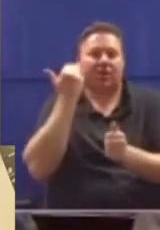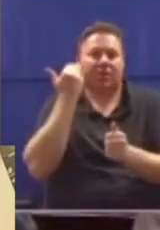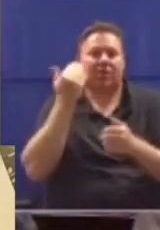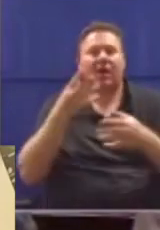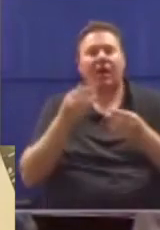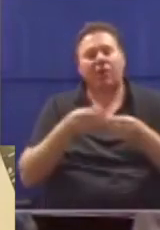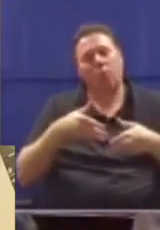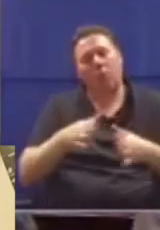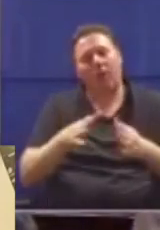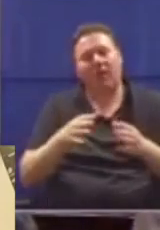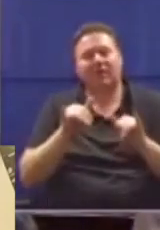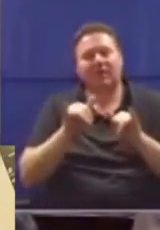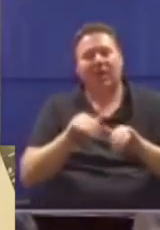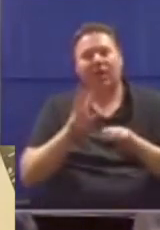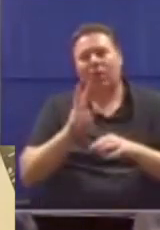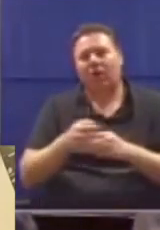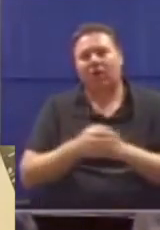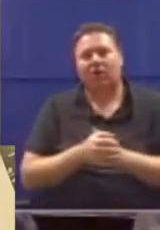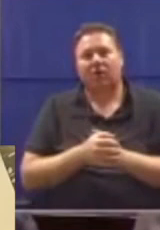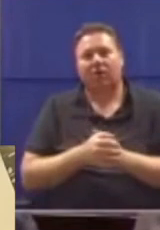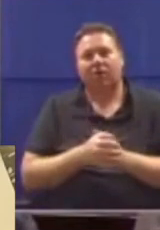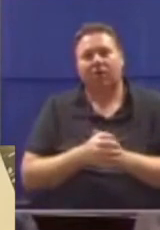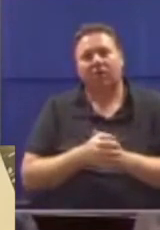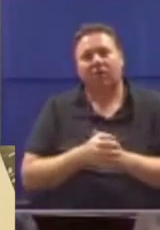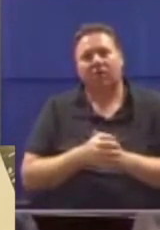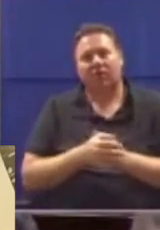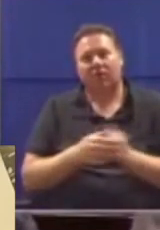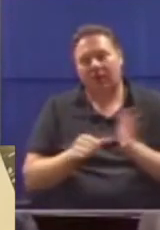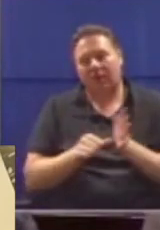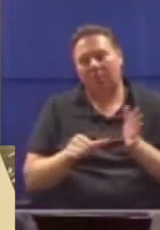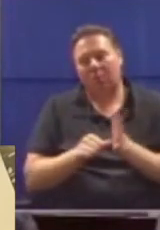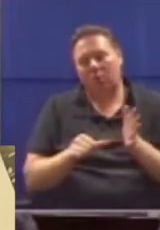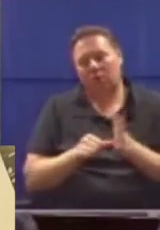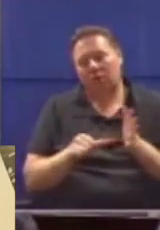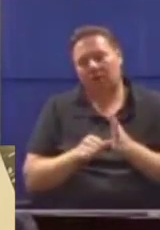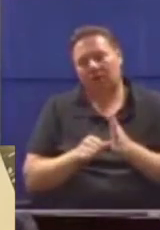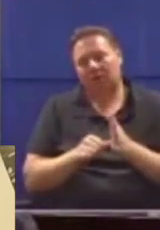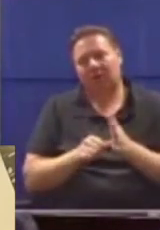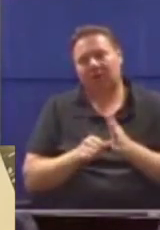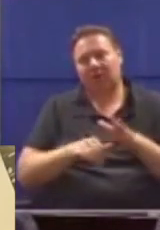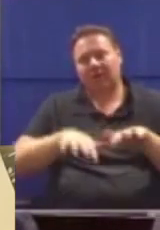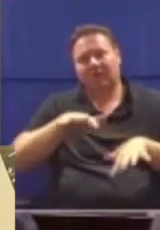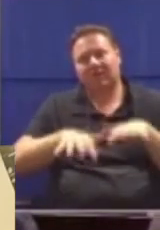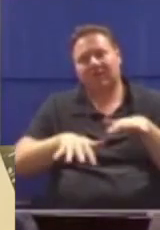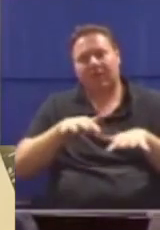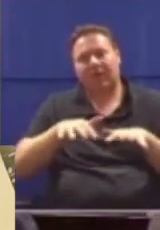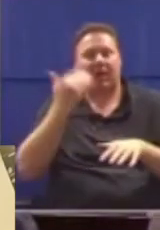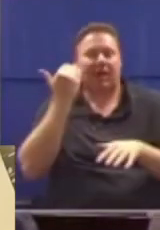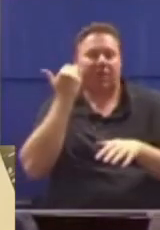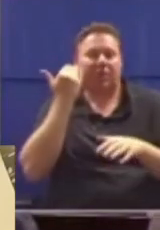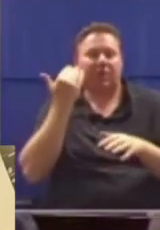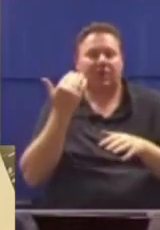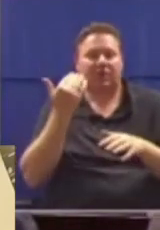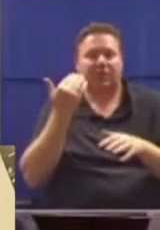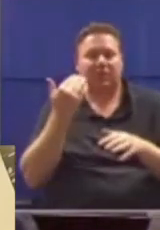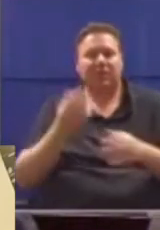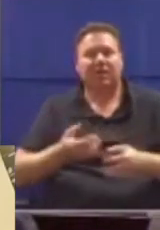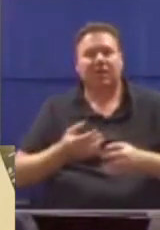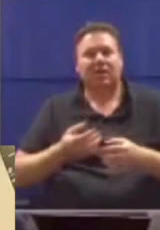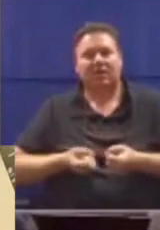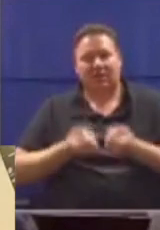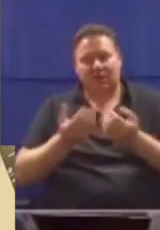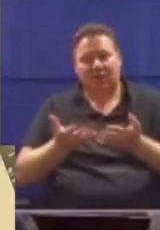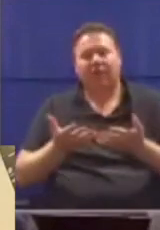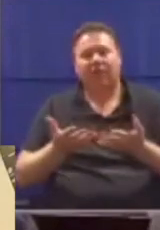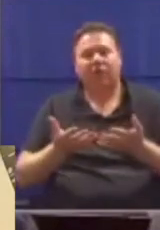stay, it would seem to me that it is important that we stabilize these governments for effective delivery